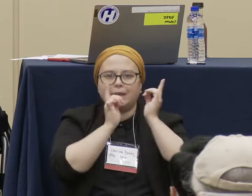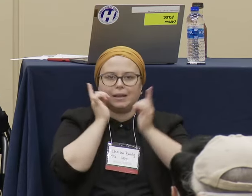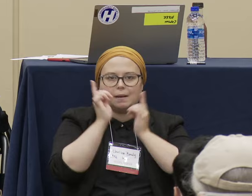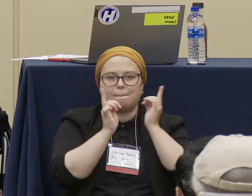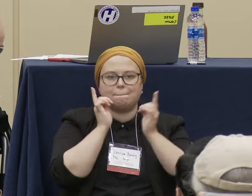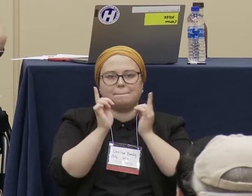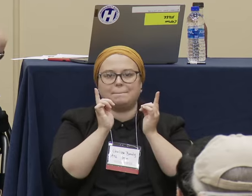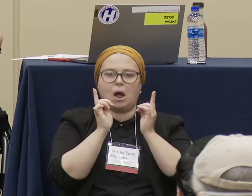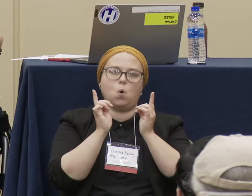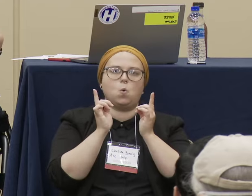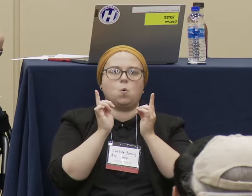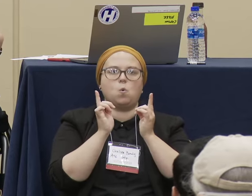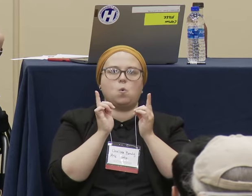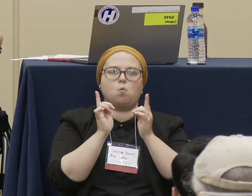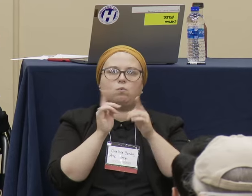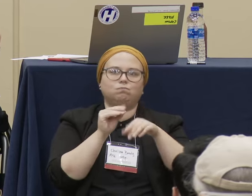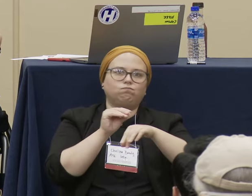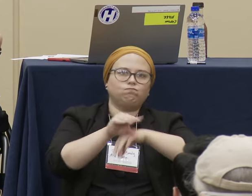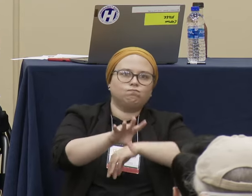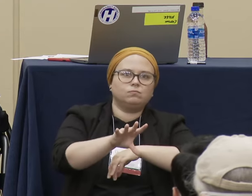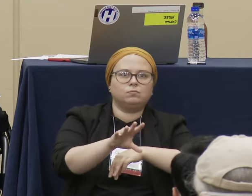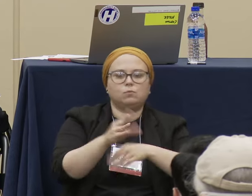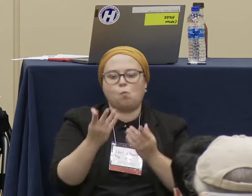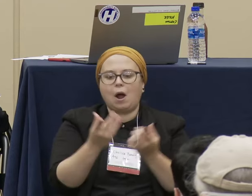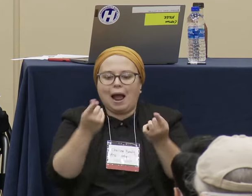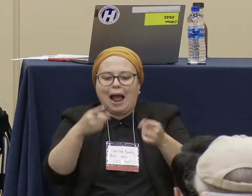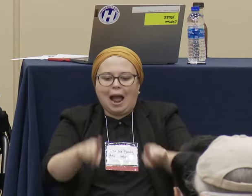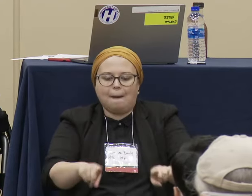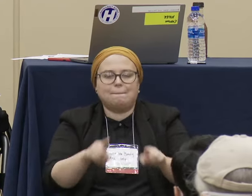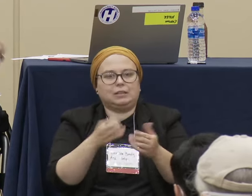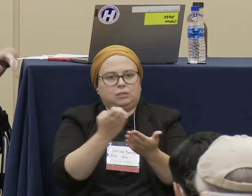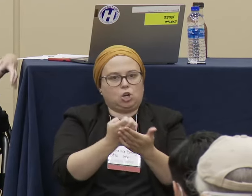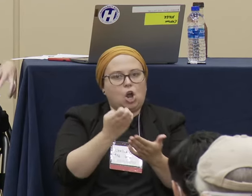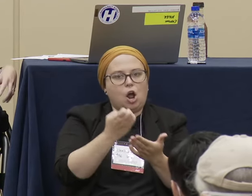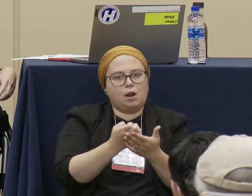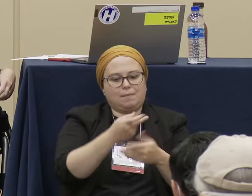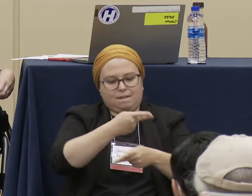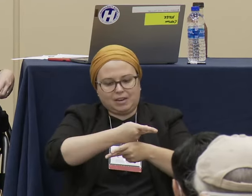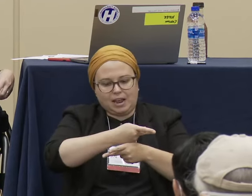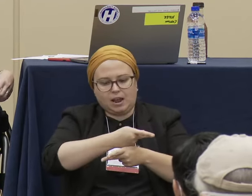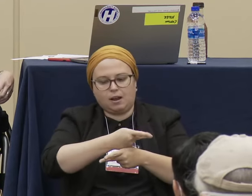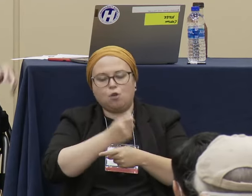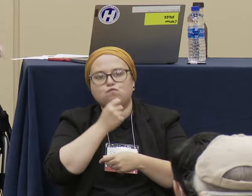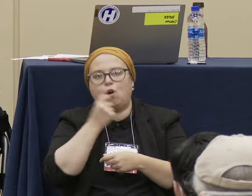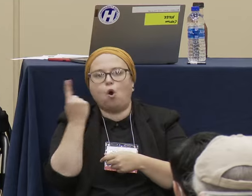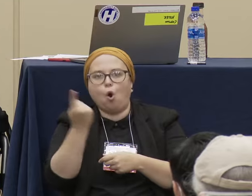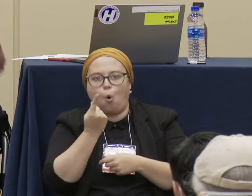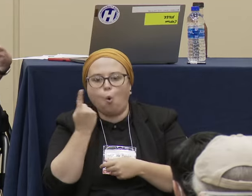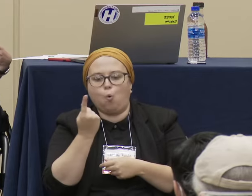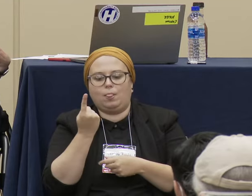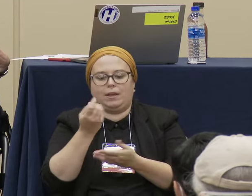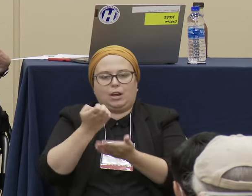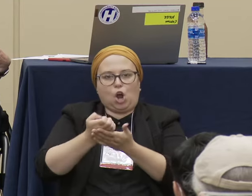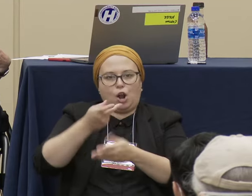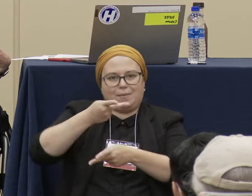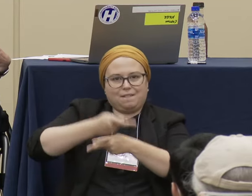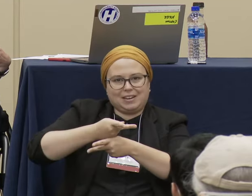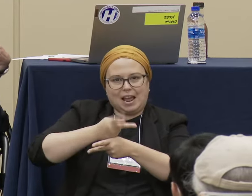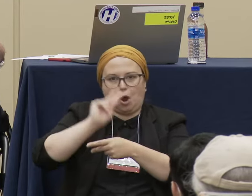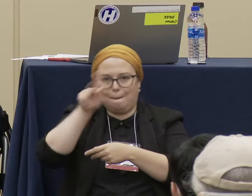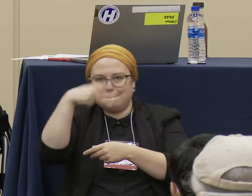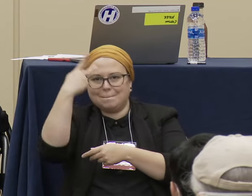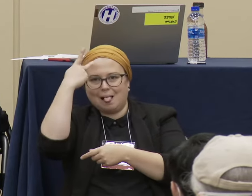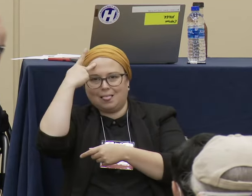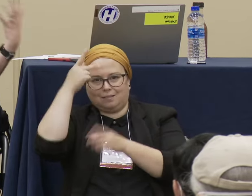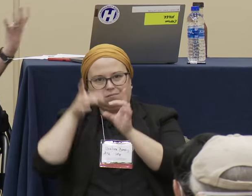with an A, the effective economy of care, not just the kind of political economy of care. I don't have a lot of time to get into it